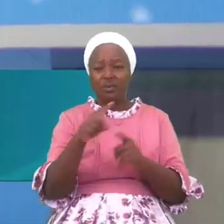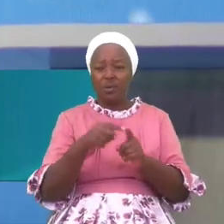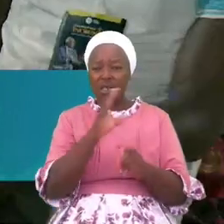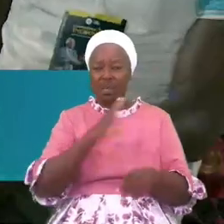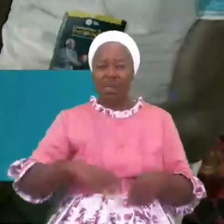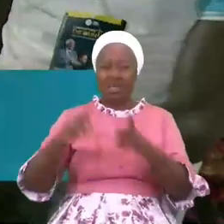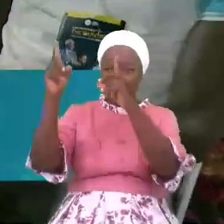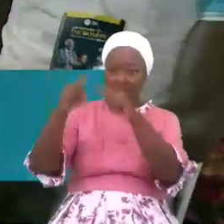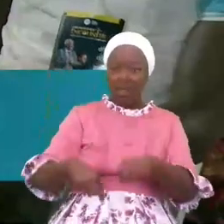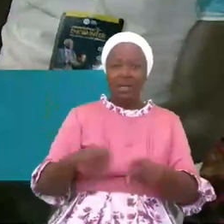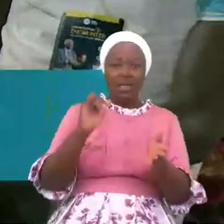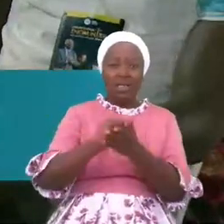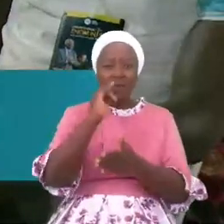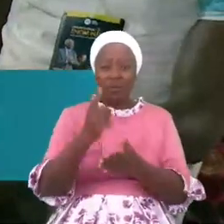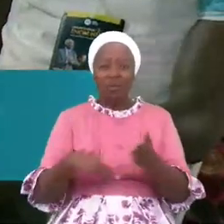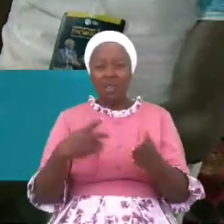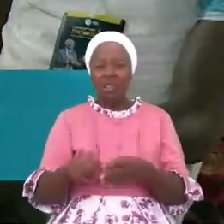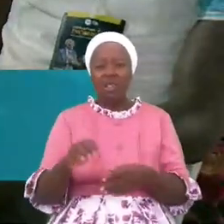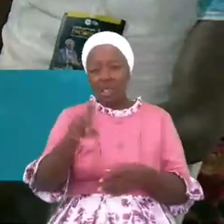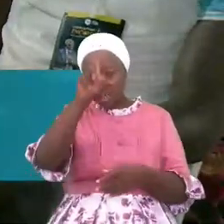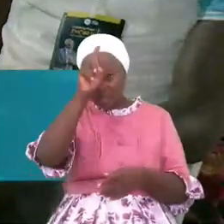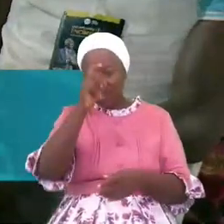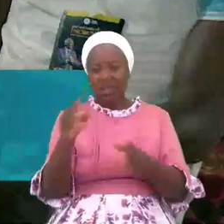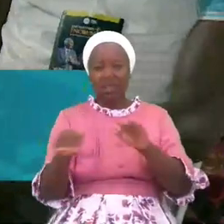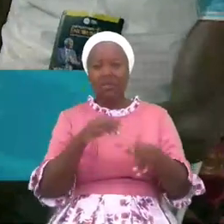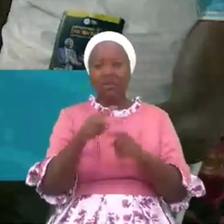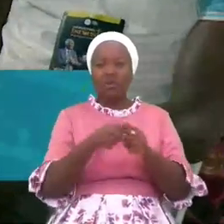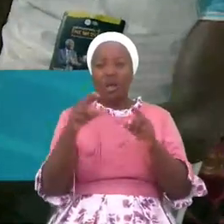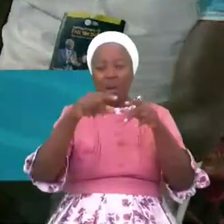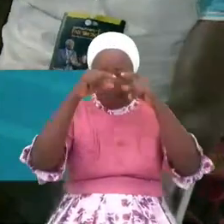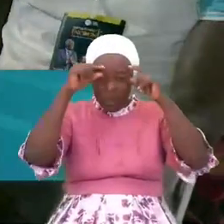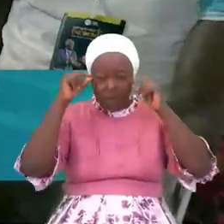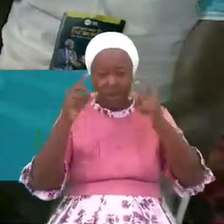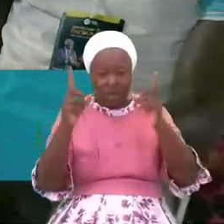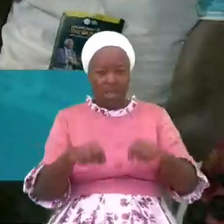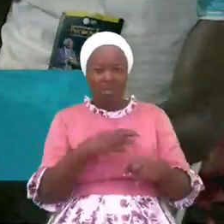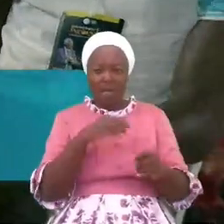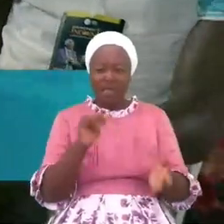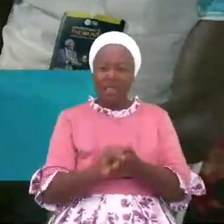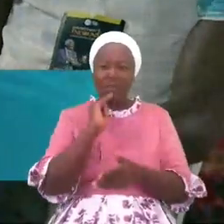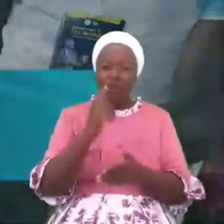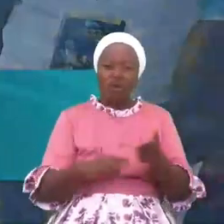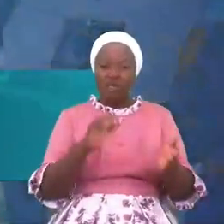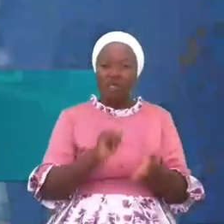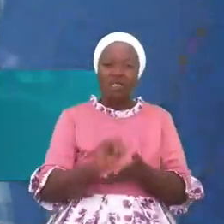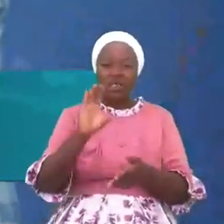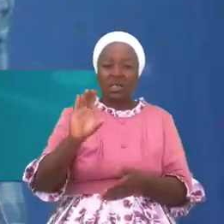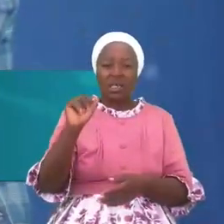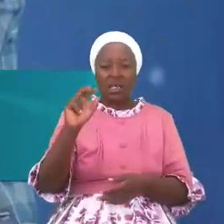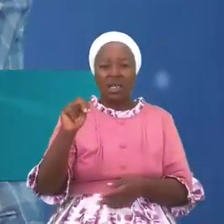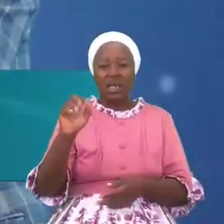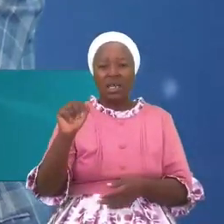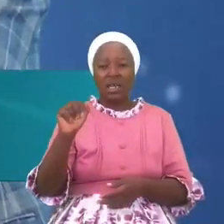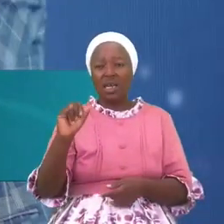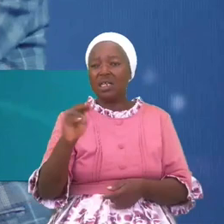came. That's what those Canaanites, that's what they did. They blocked their own way. They had a confederacy, and they